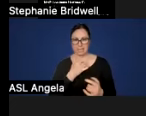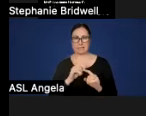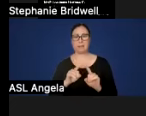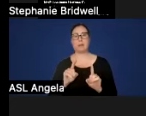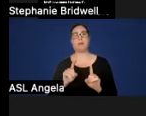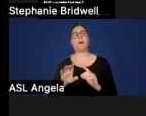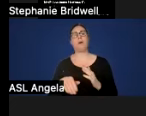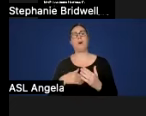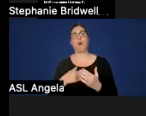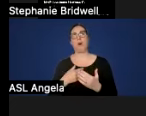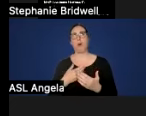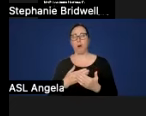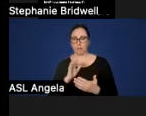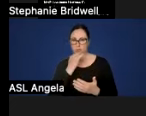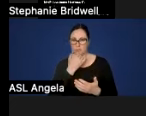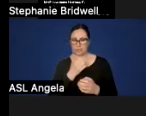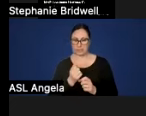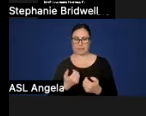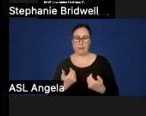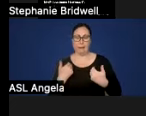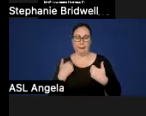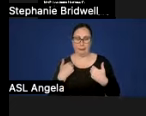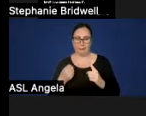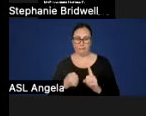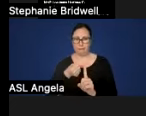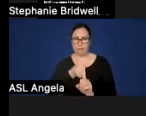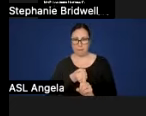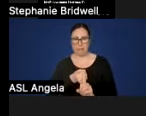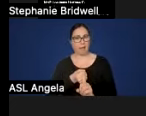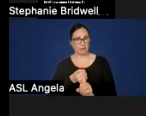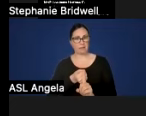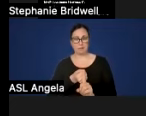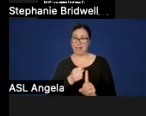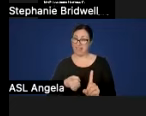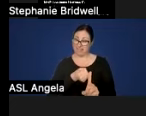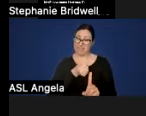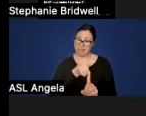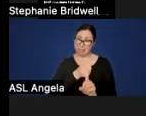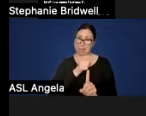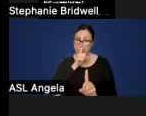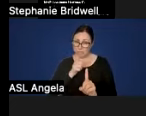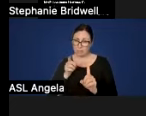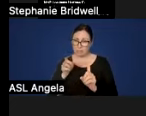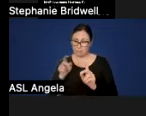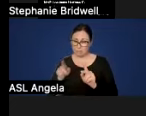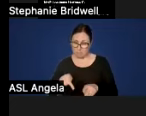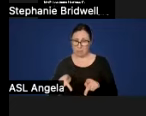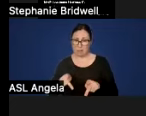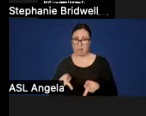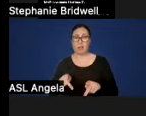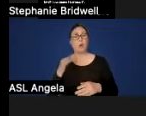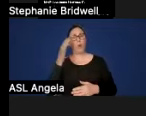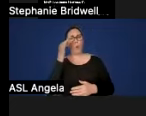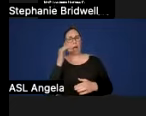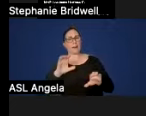impact, and they impact real people's lives, right? We are doing this work because someone has experienced sexual